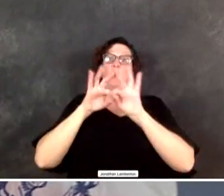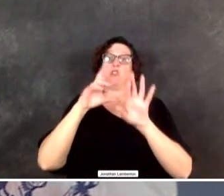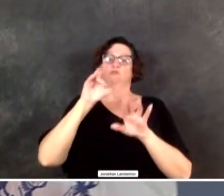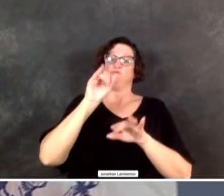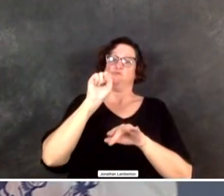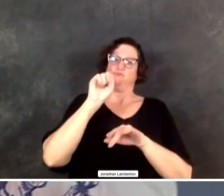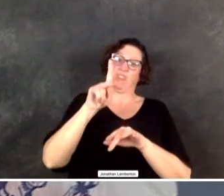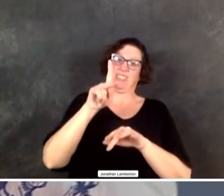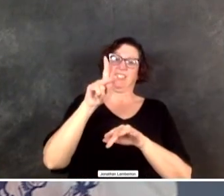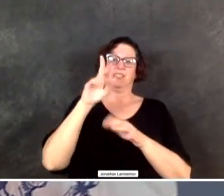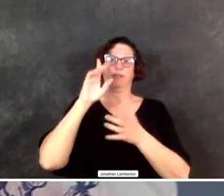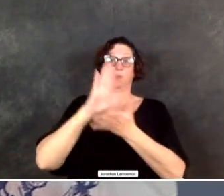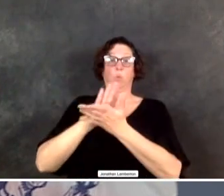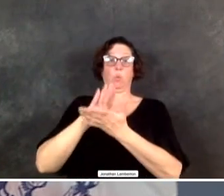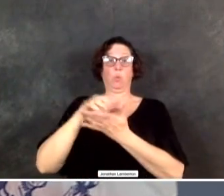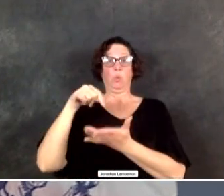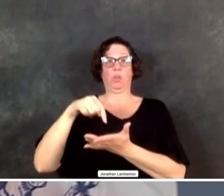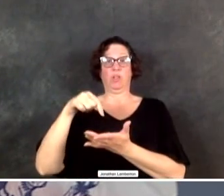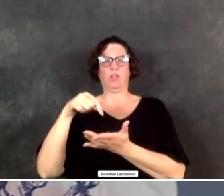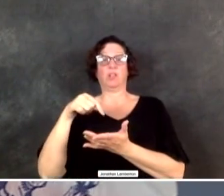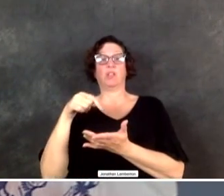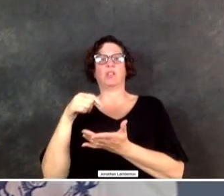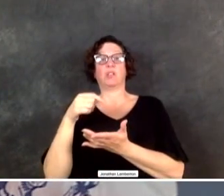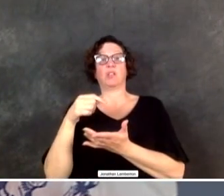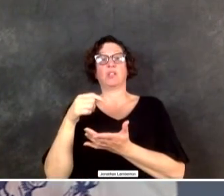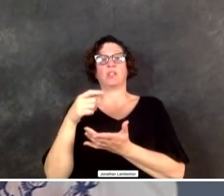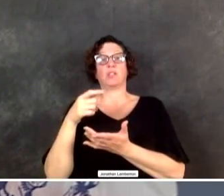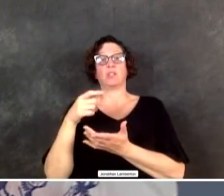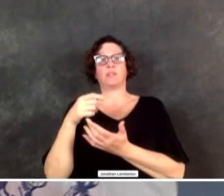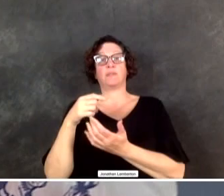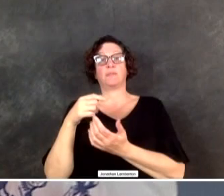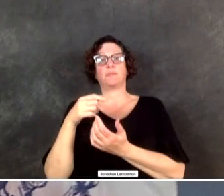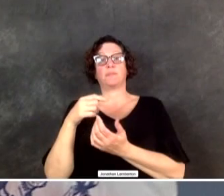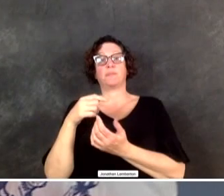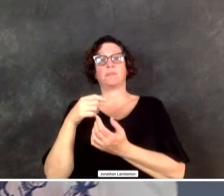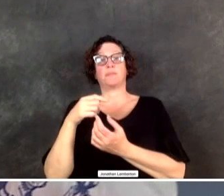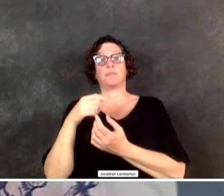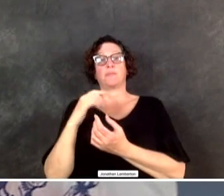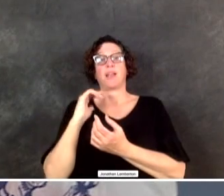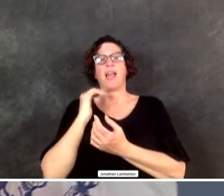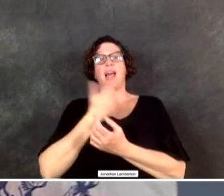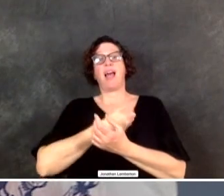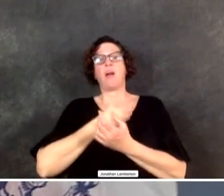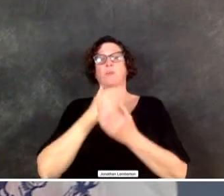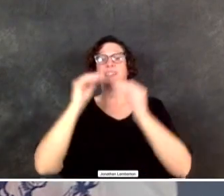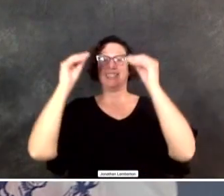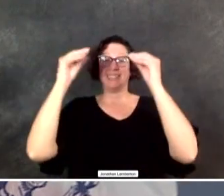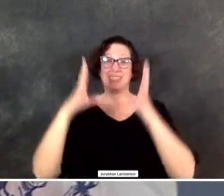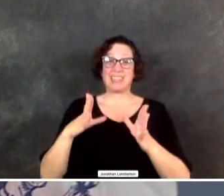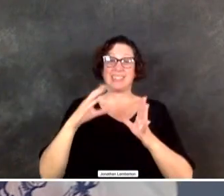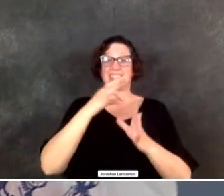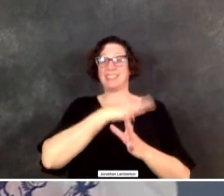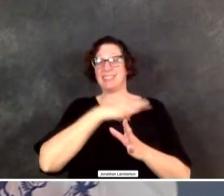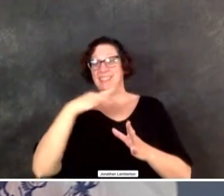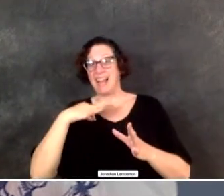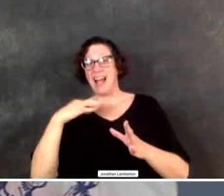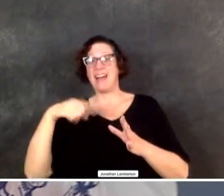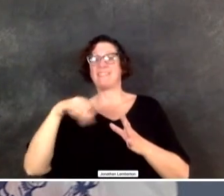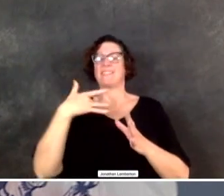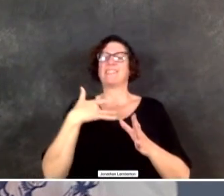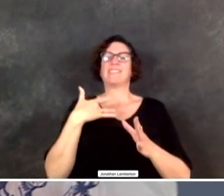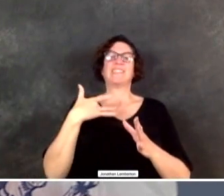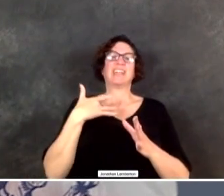folks representing our workforce have said is they're not convinced at all it's worth the risk. And that certainly